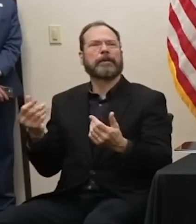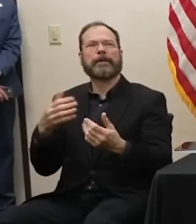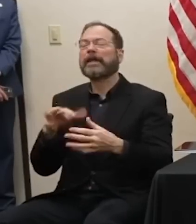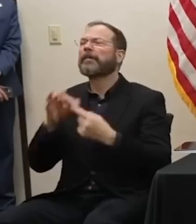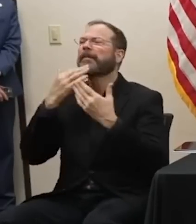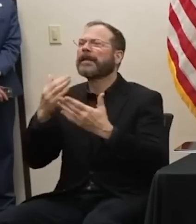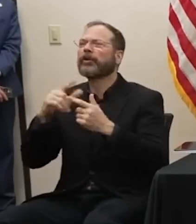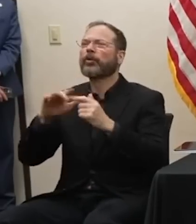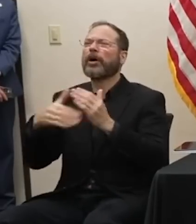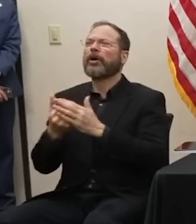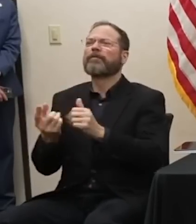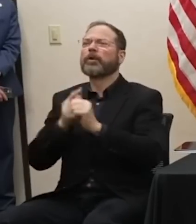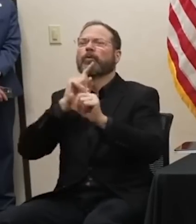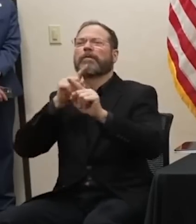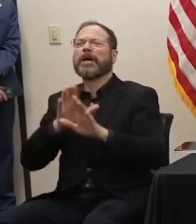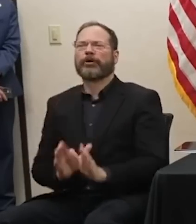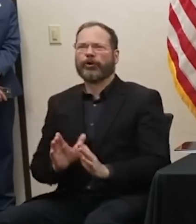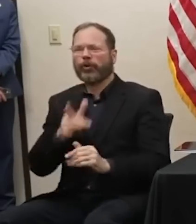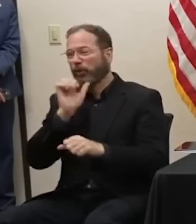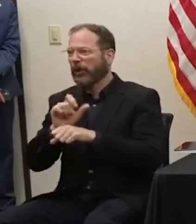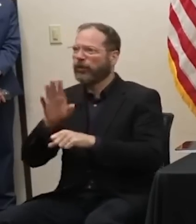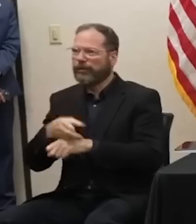All right, well, listen, thank you all very much, and a very